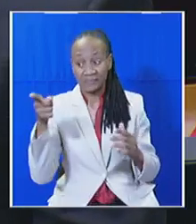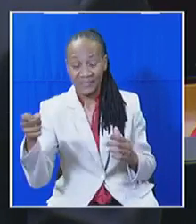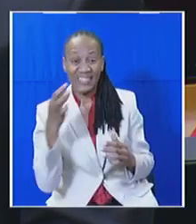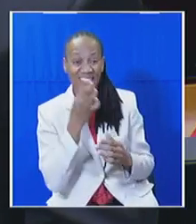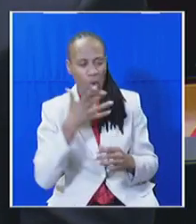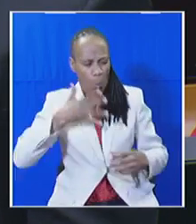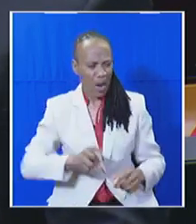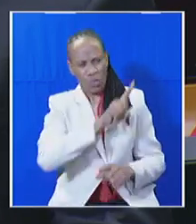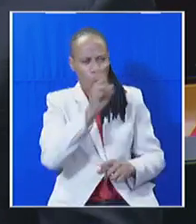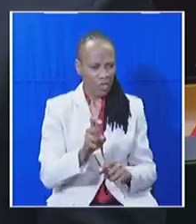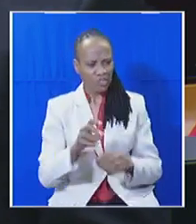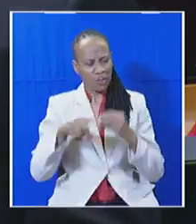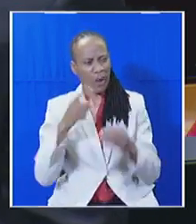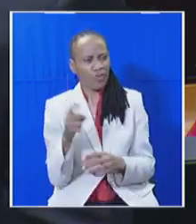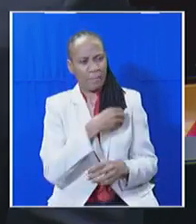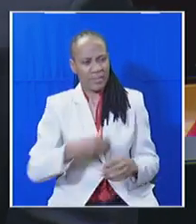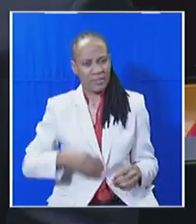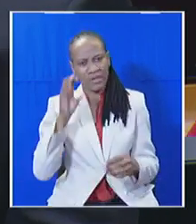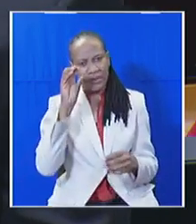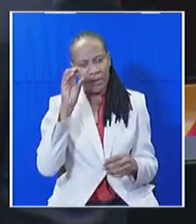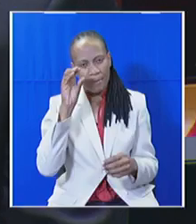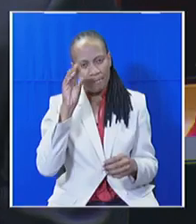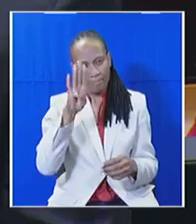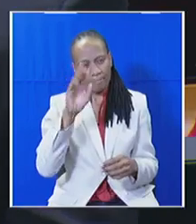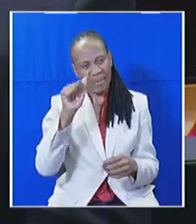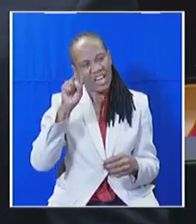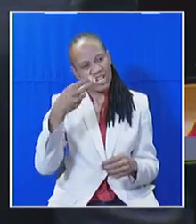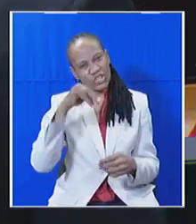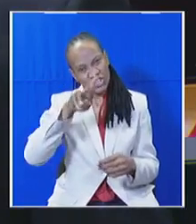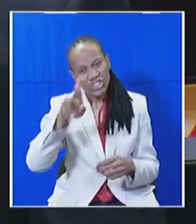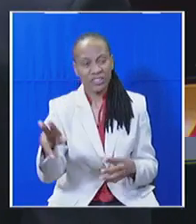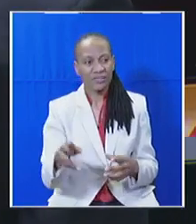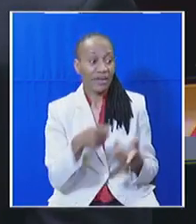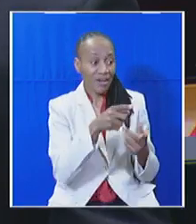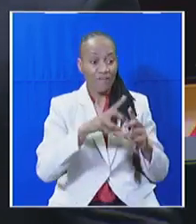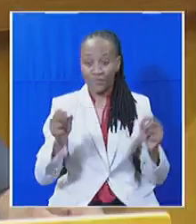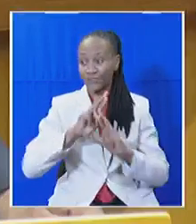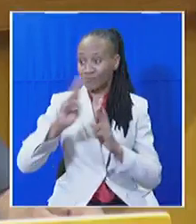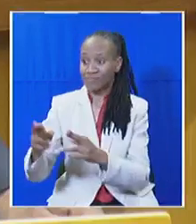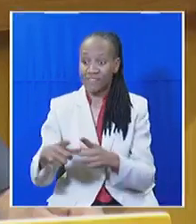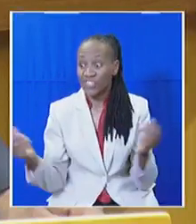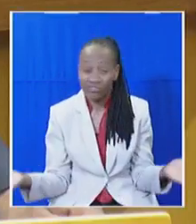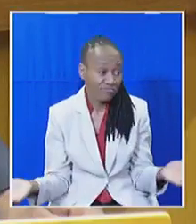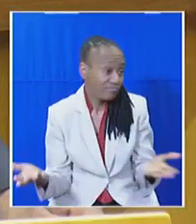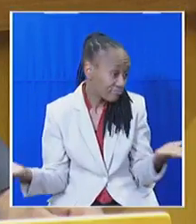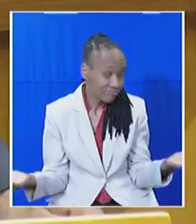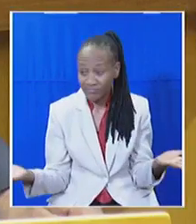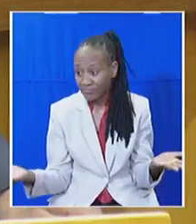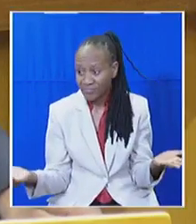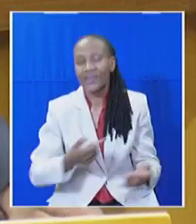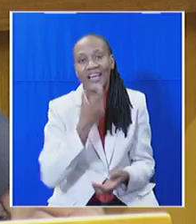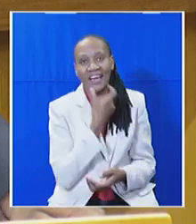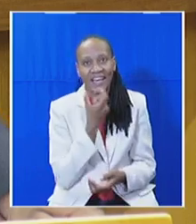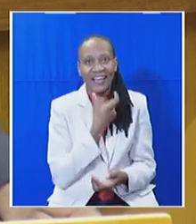al-Bashir. And you answered the question about al-Bashir, and then what? Finished. You know,